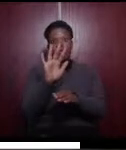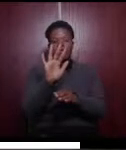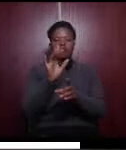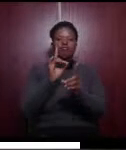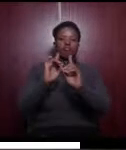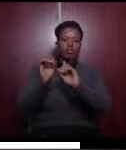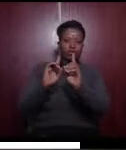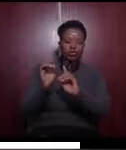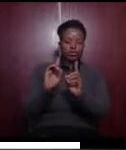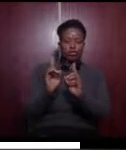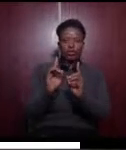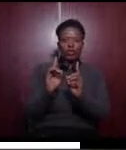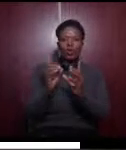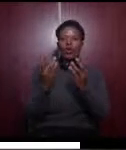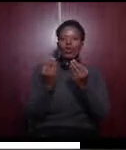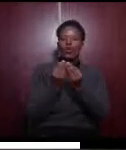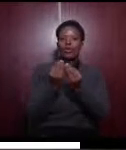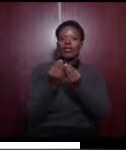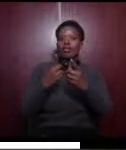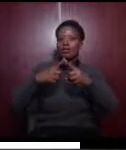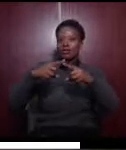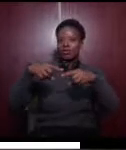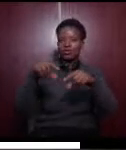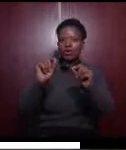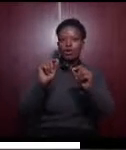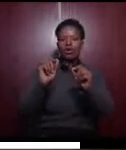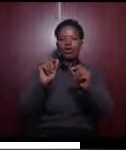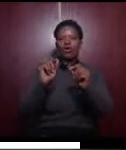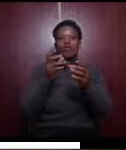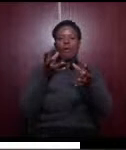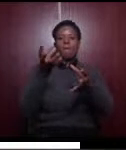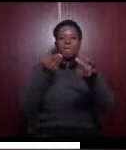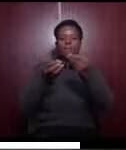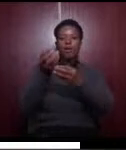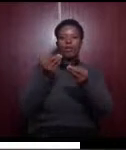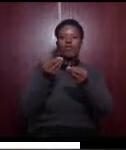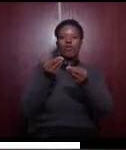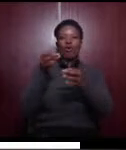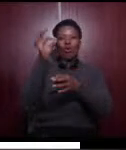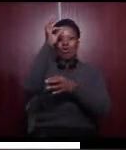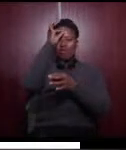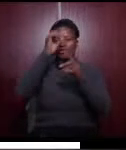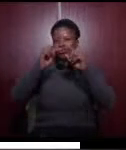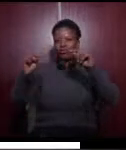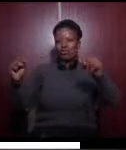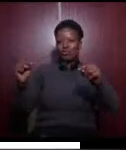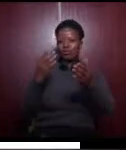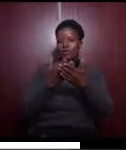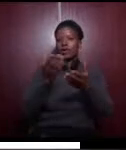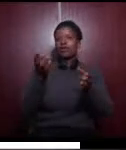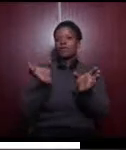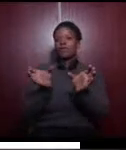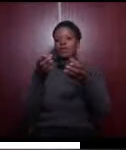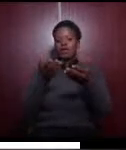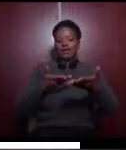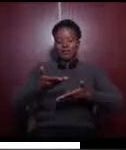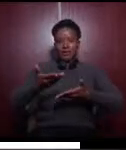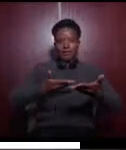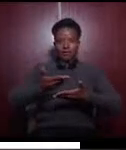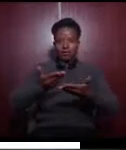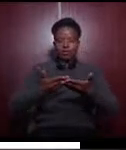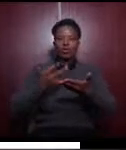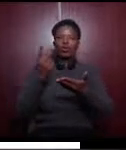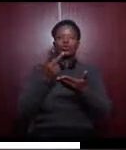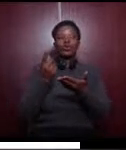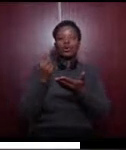should be done by officers employed in the public service and also shall be under the secretary, and the secretary